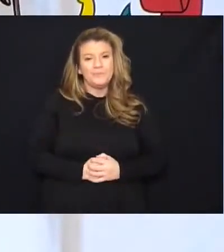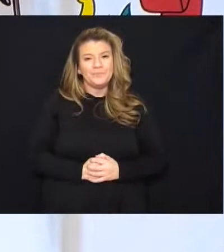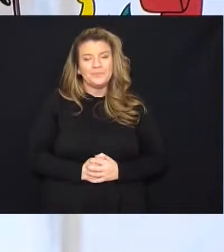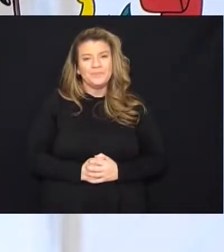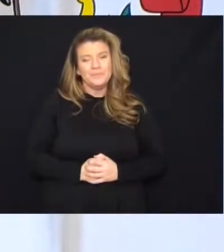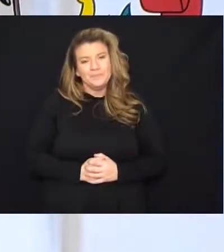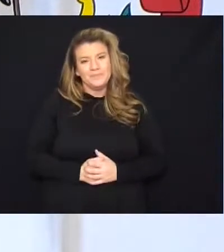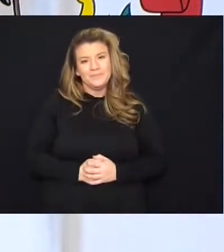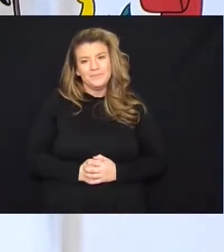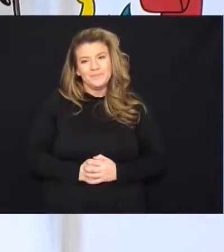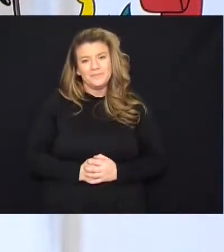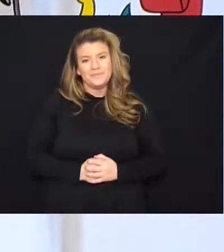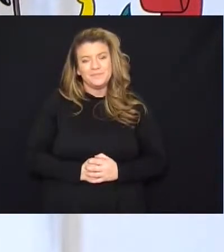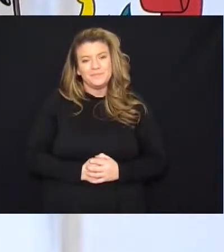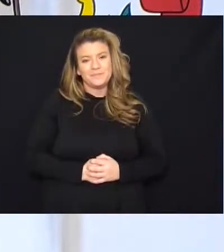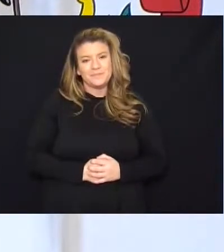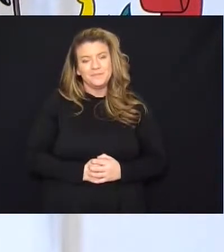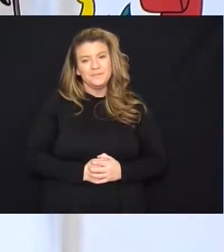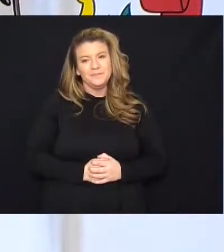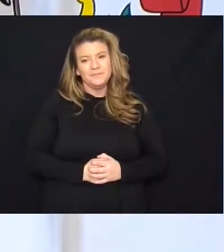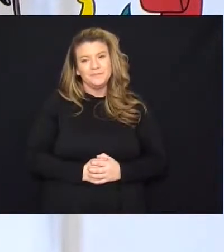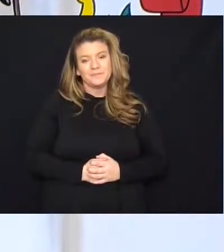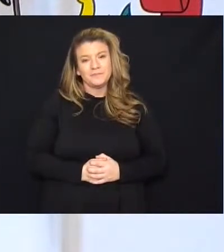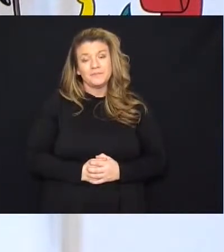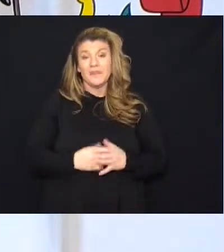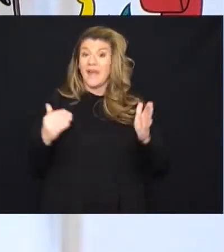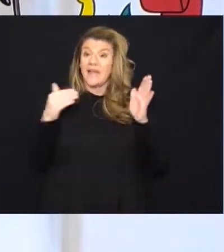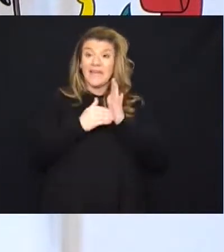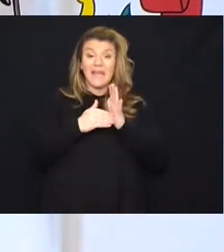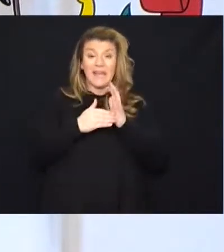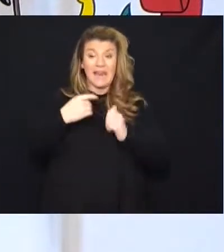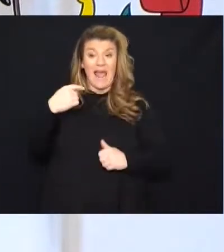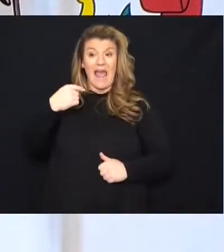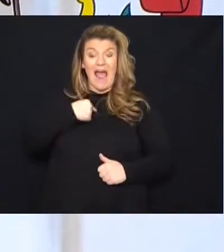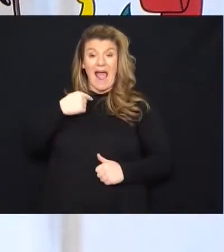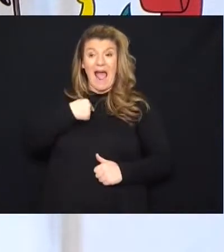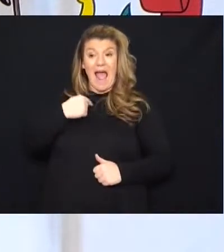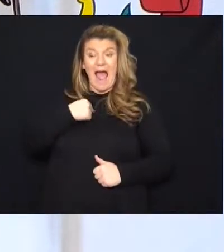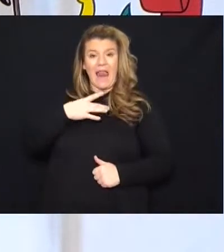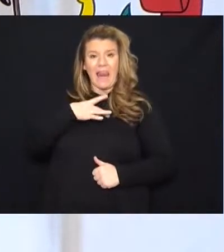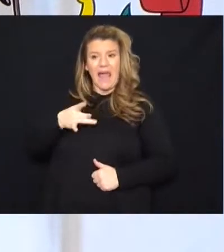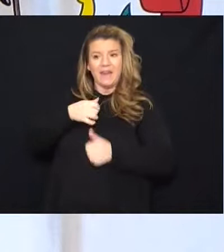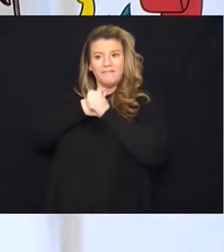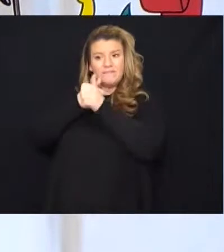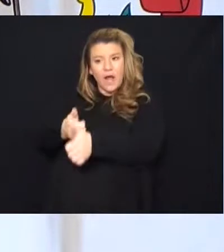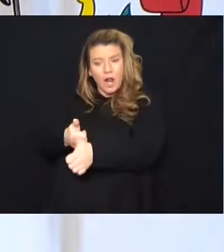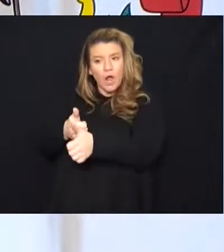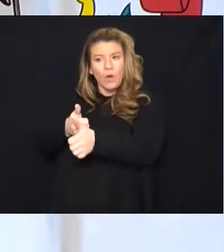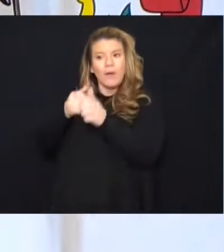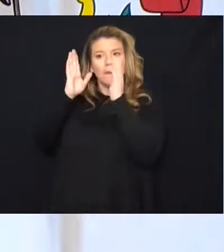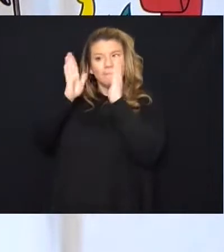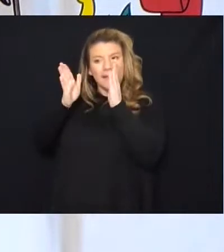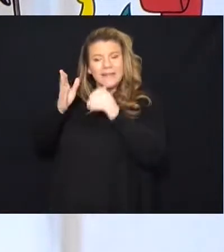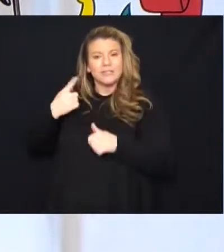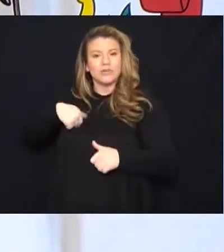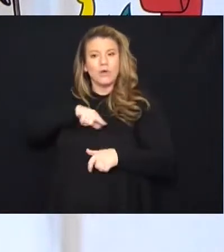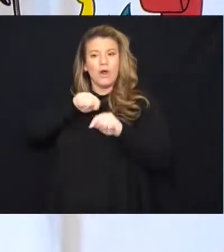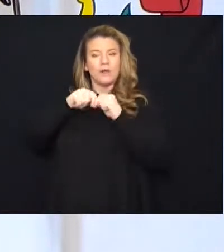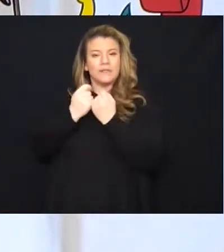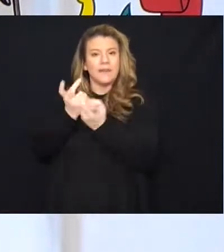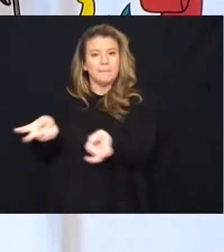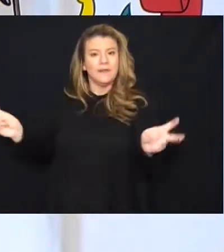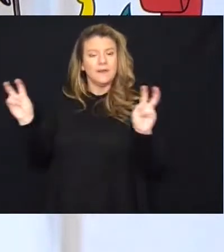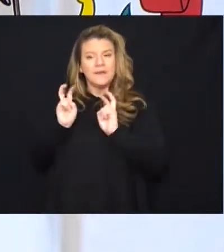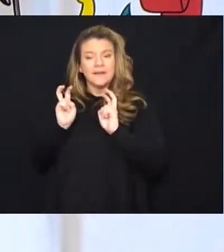I've got to, again, listen to the goodness of where we are. We want to absolutely always look at this glass as